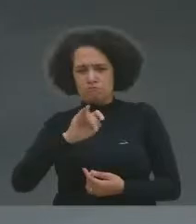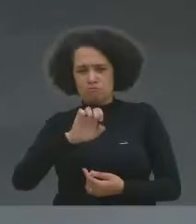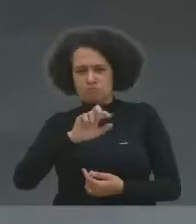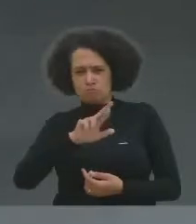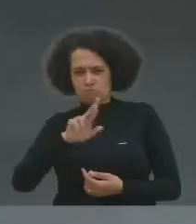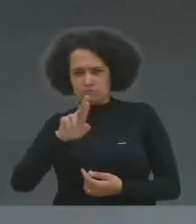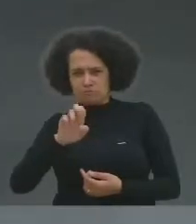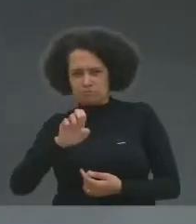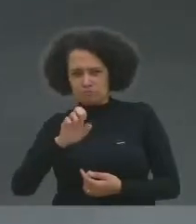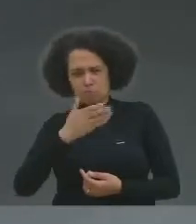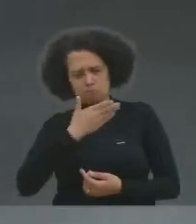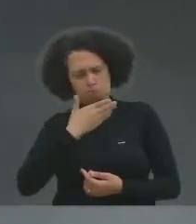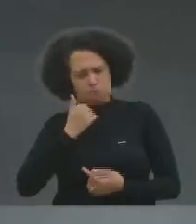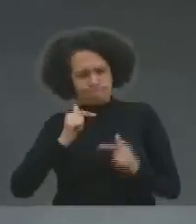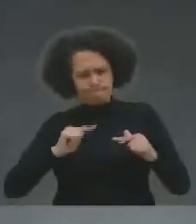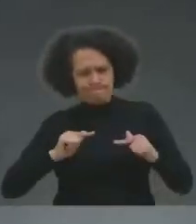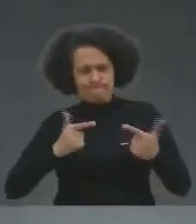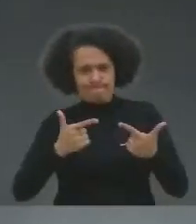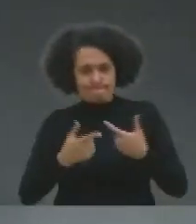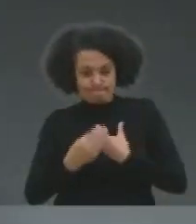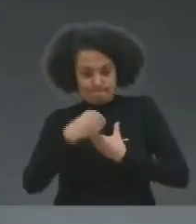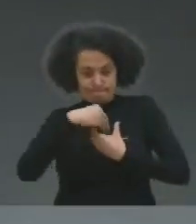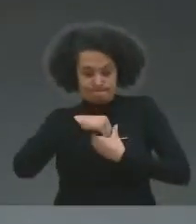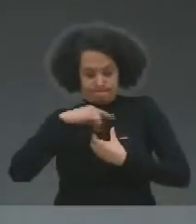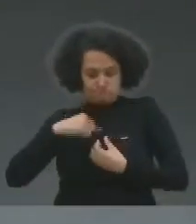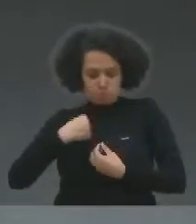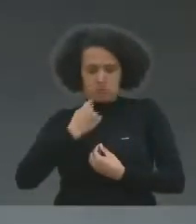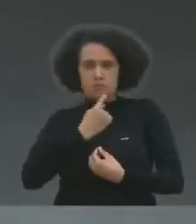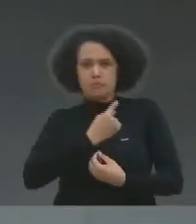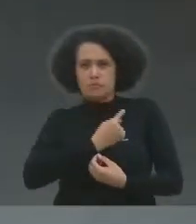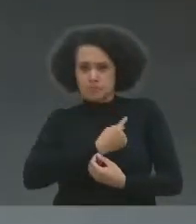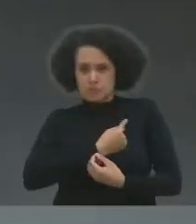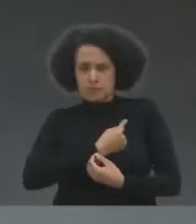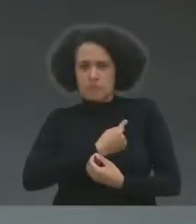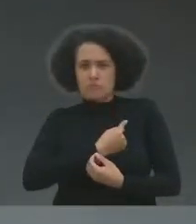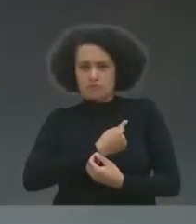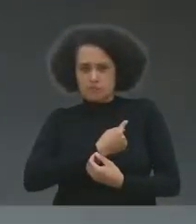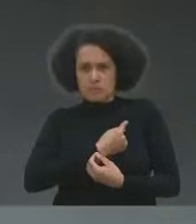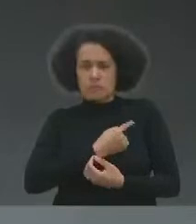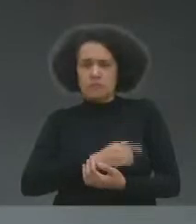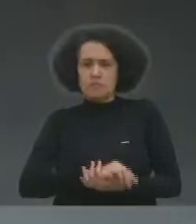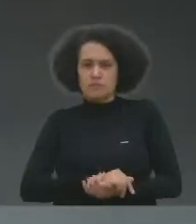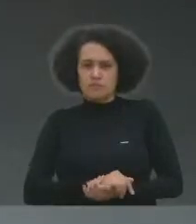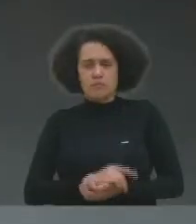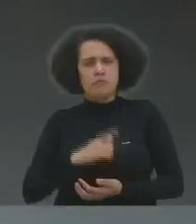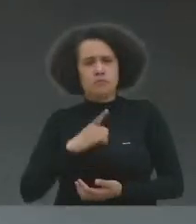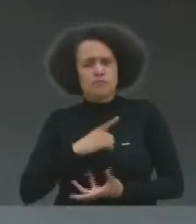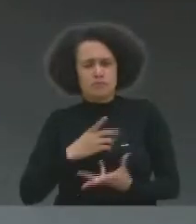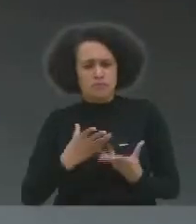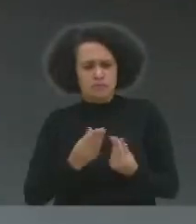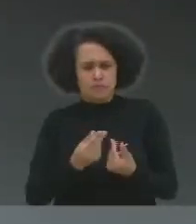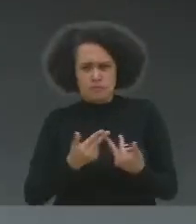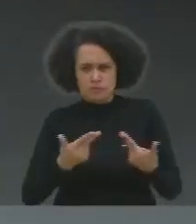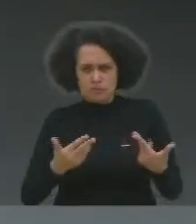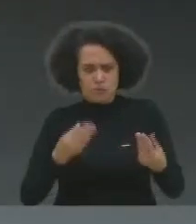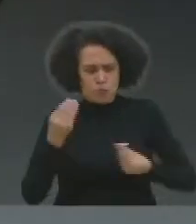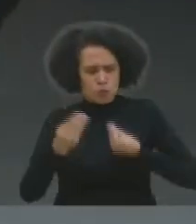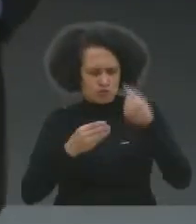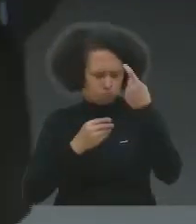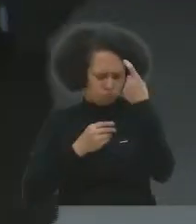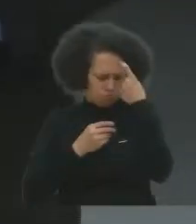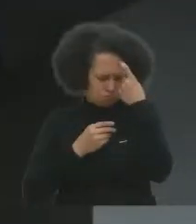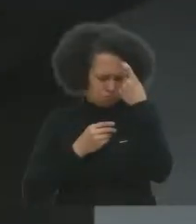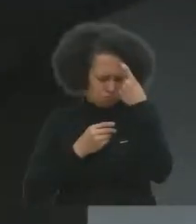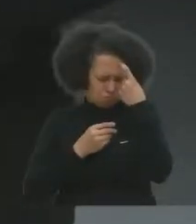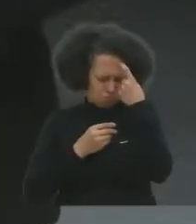as batalhas, ela acontece dentro de nós. It has something to do with the way we think. Tem muito a ver com a maneira como pensamos. And